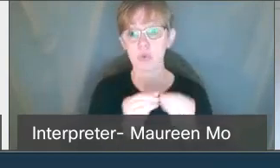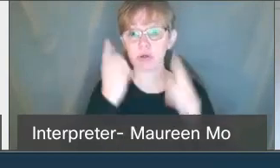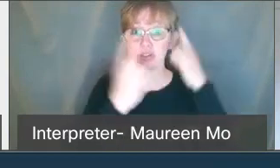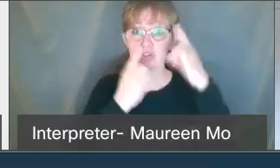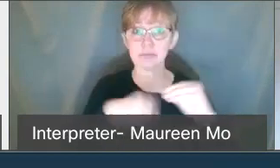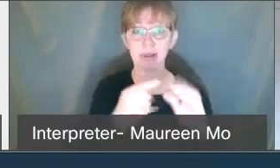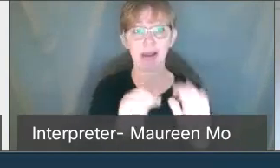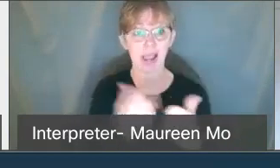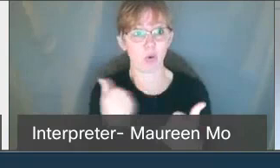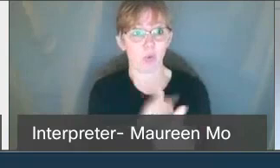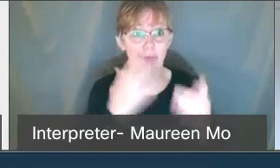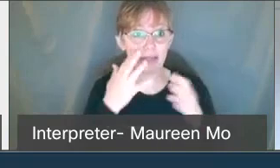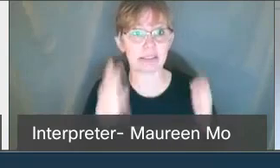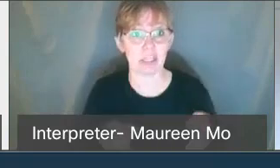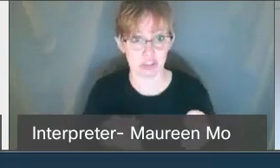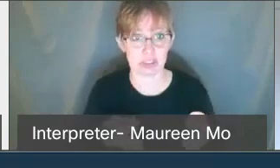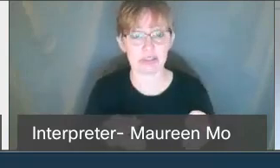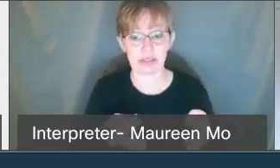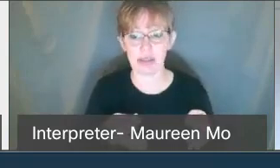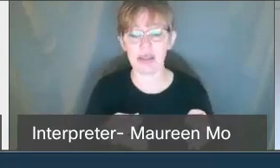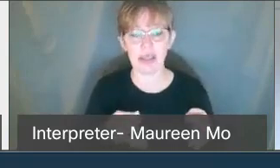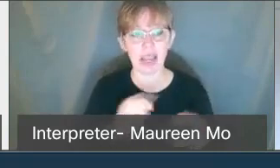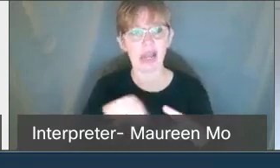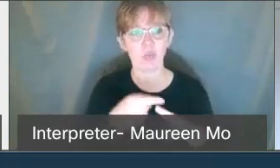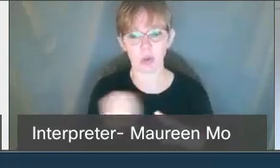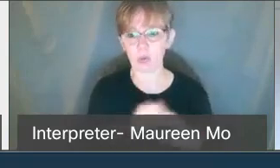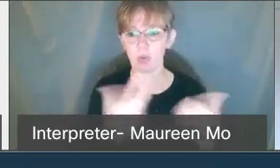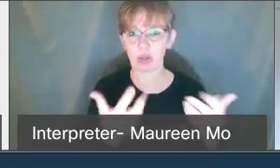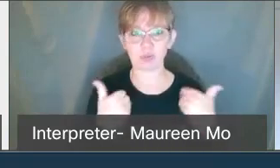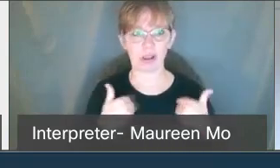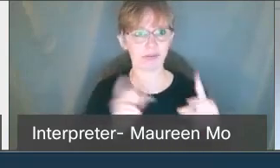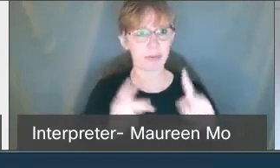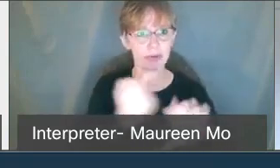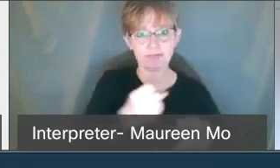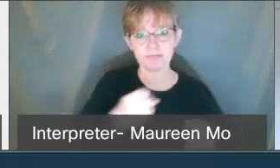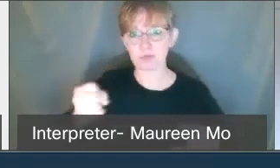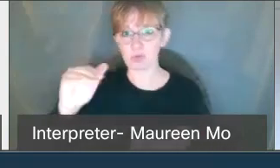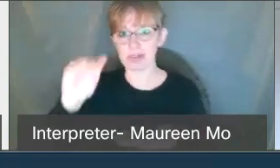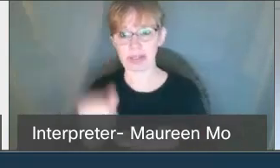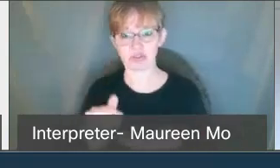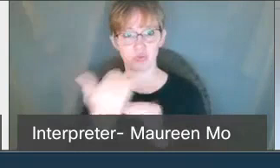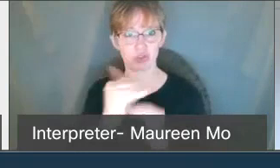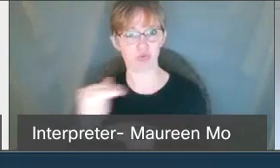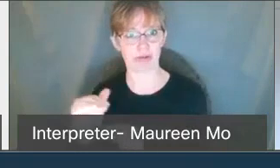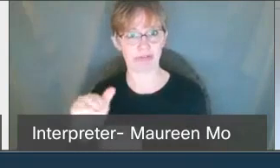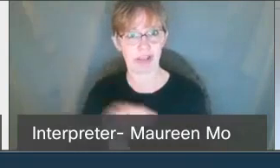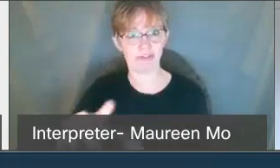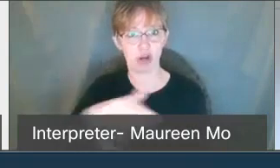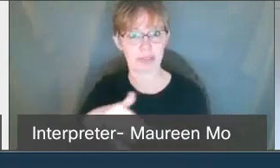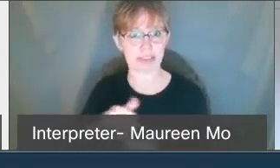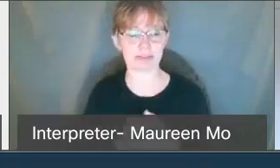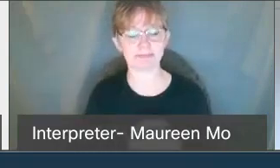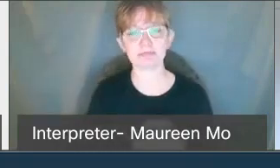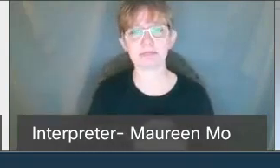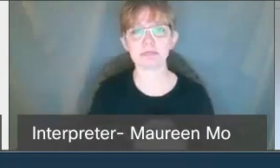decisions when we would want to have people in less restrictive environments. Thank you. I also would put